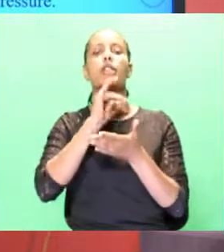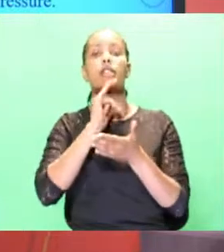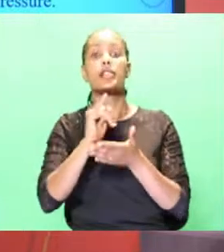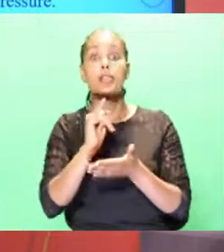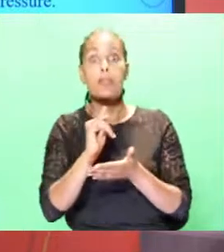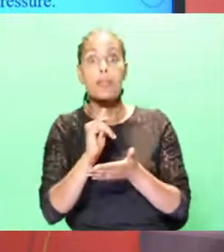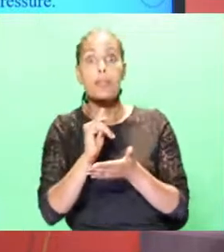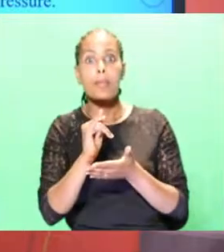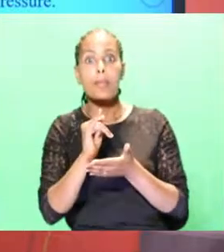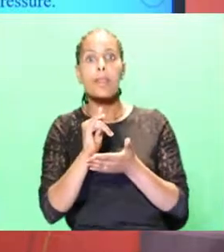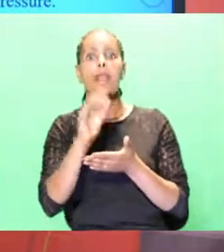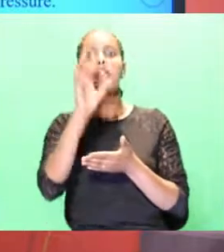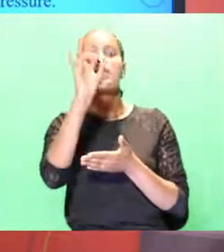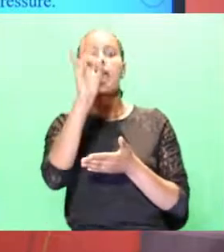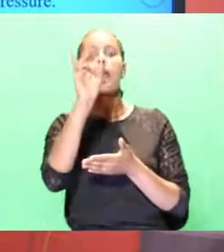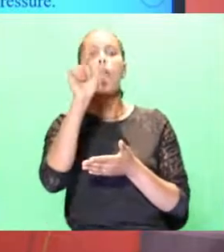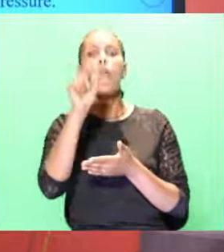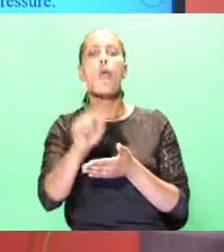is